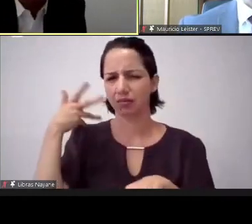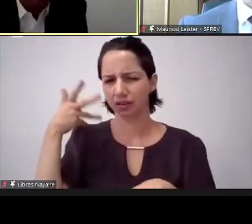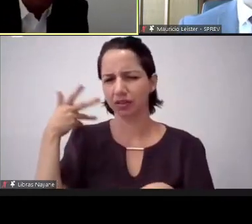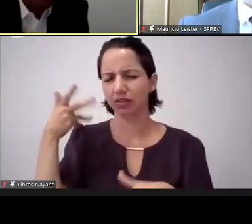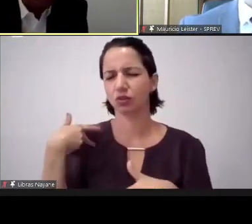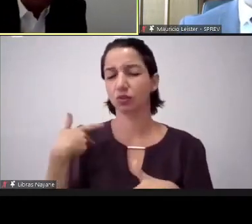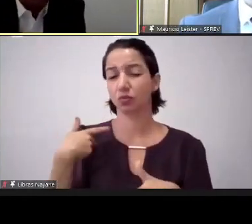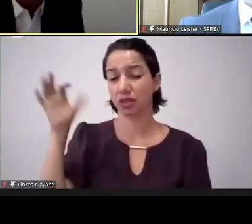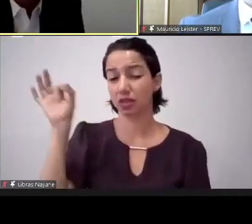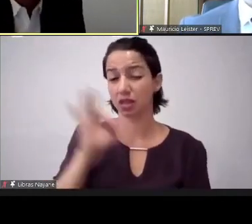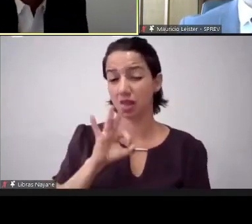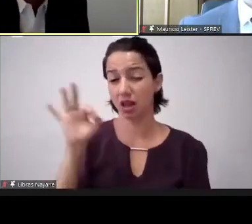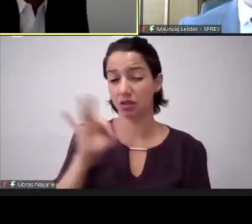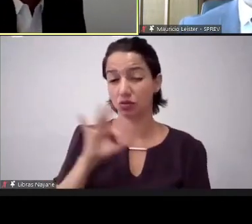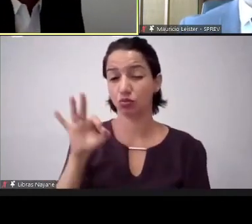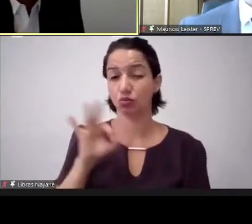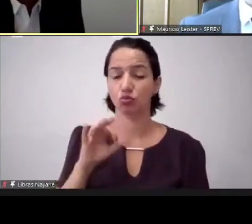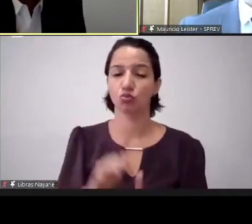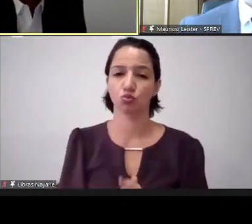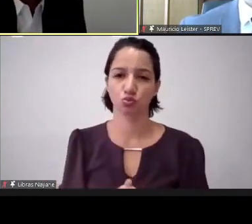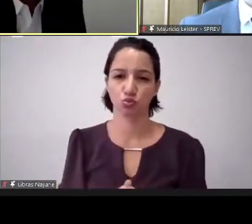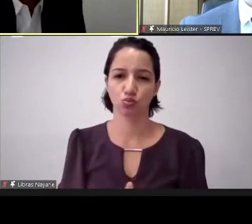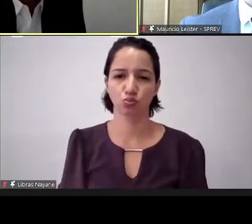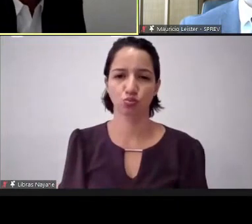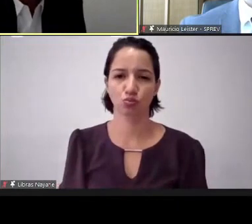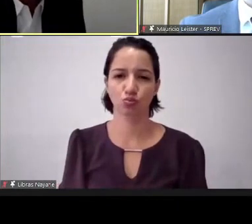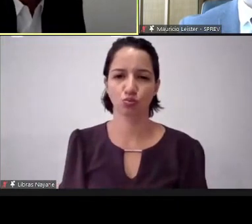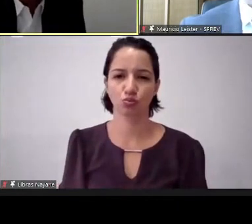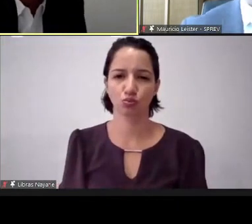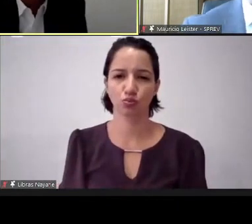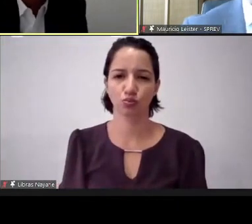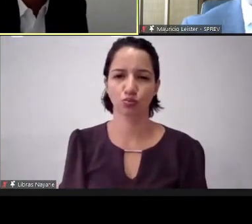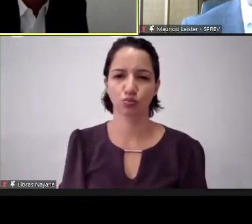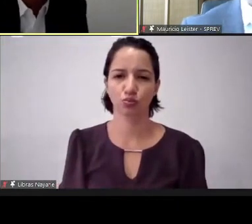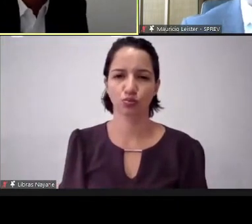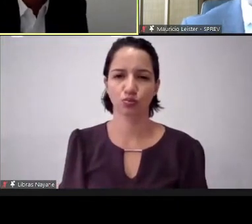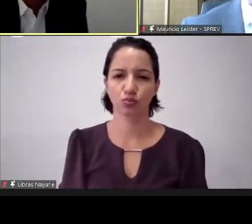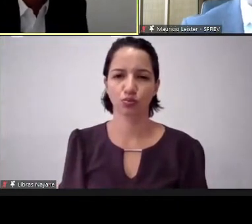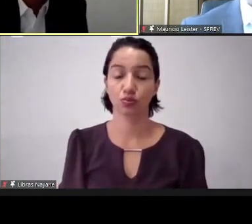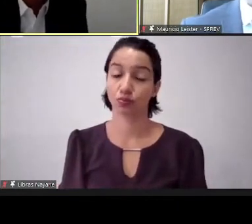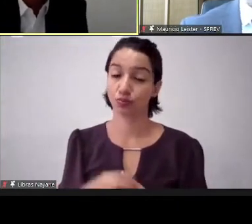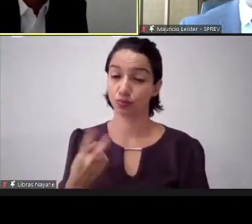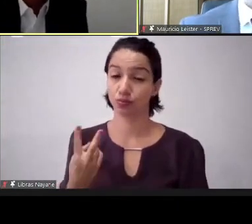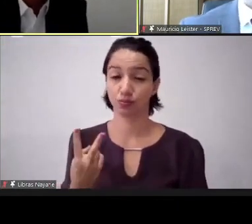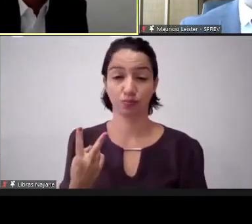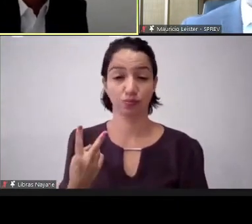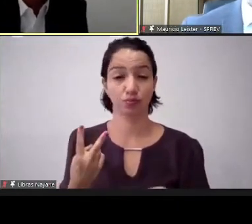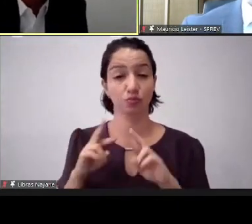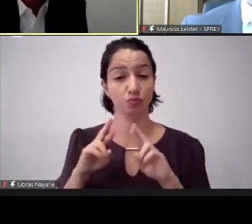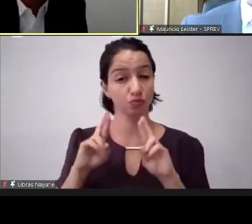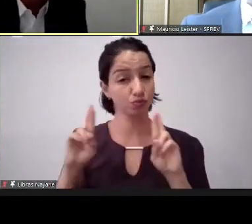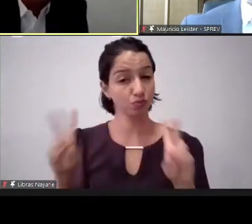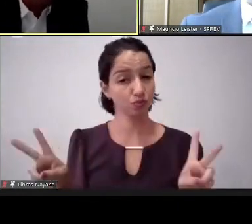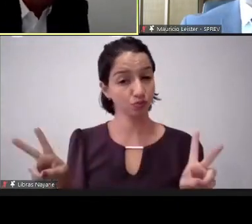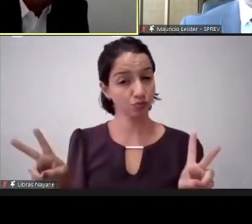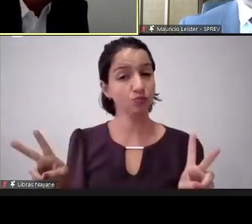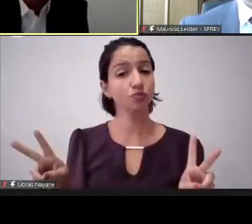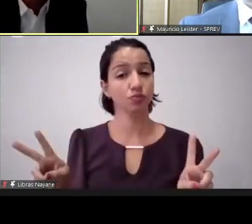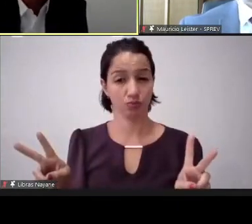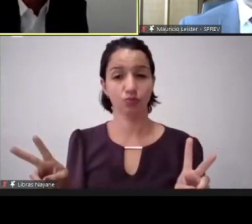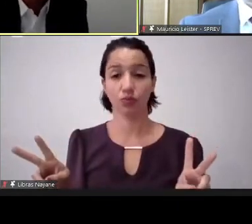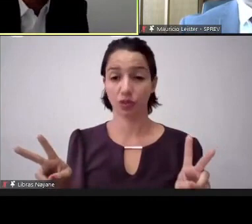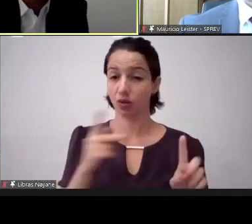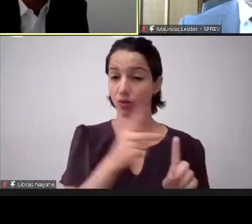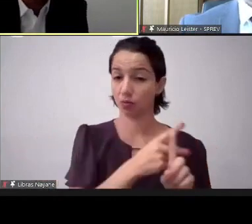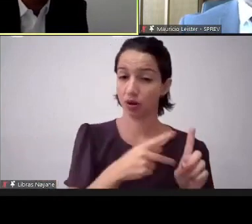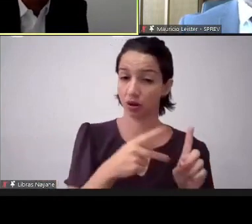Well, about the interest rates, I believe there are two different